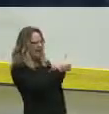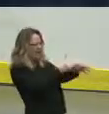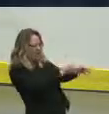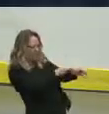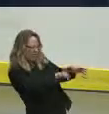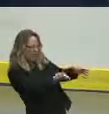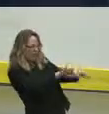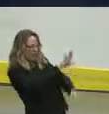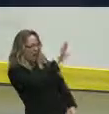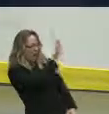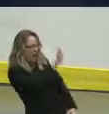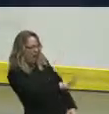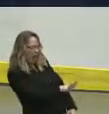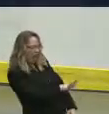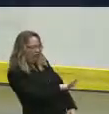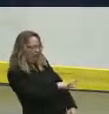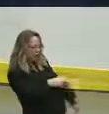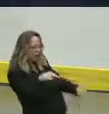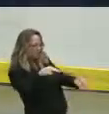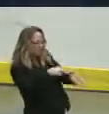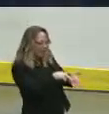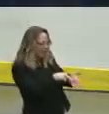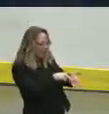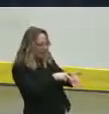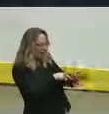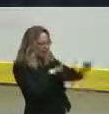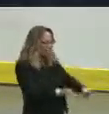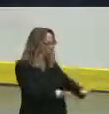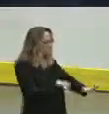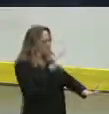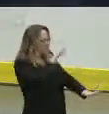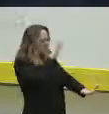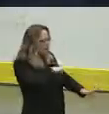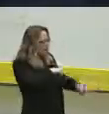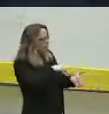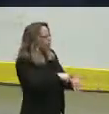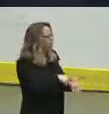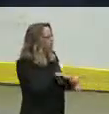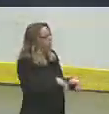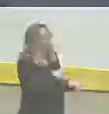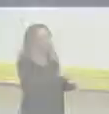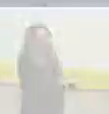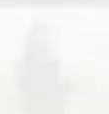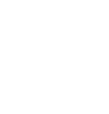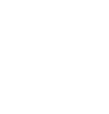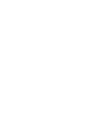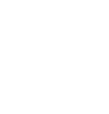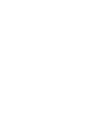Never stand still. Chanel, thank you very much.